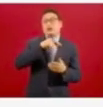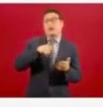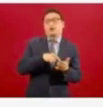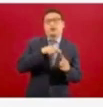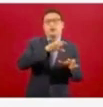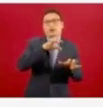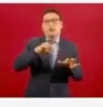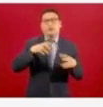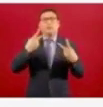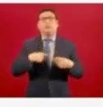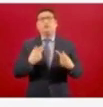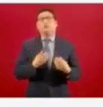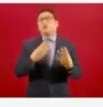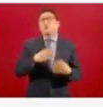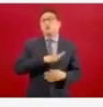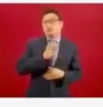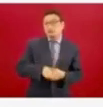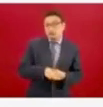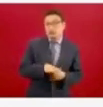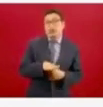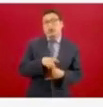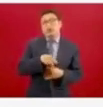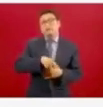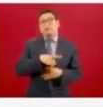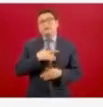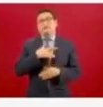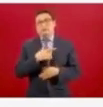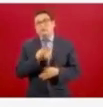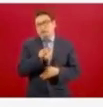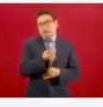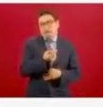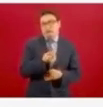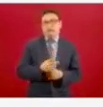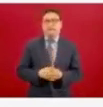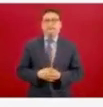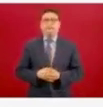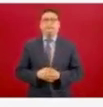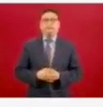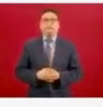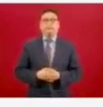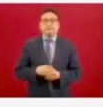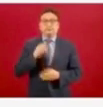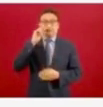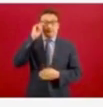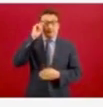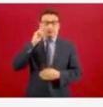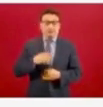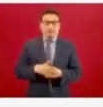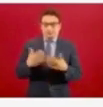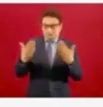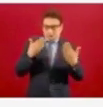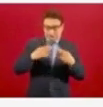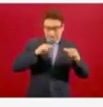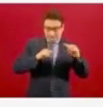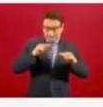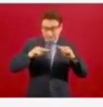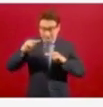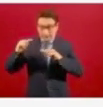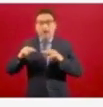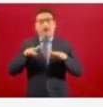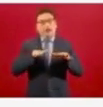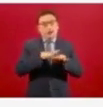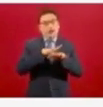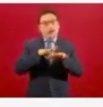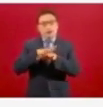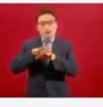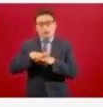it's not the highest incident, it's not the highest lethality rate. So, well, not necessarily Mexico City, but some states might have a higher number of